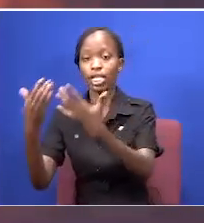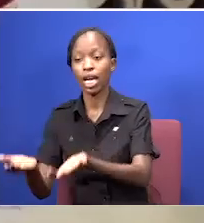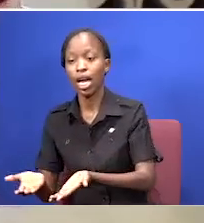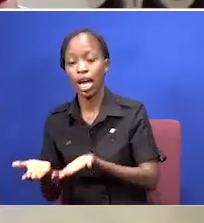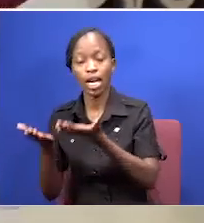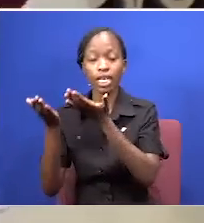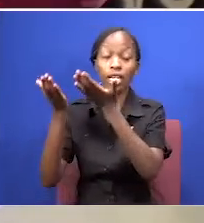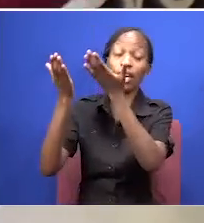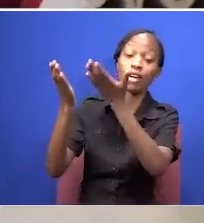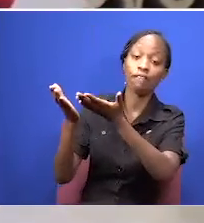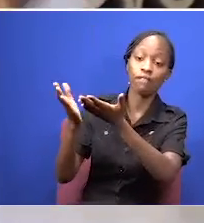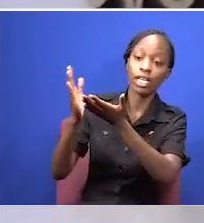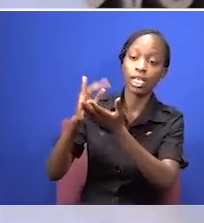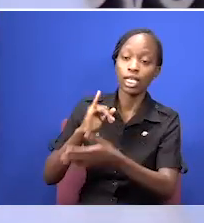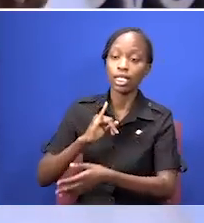is